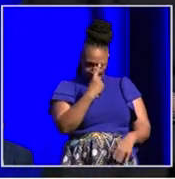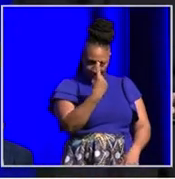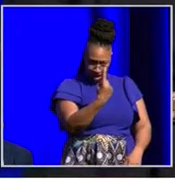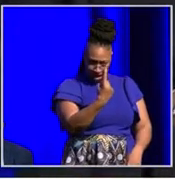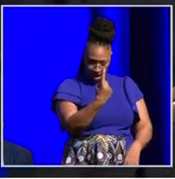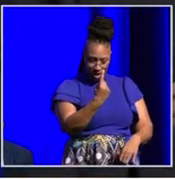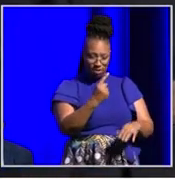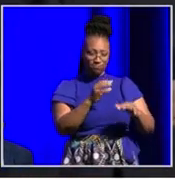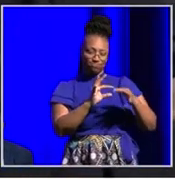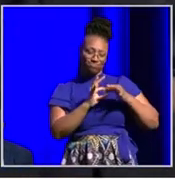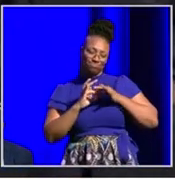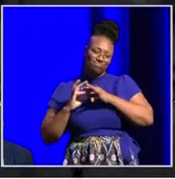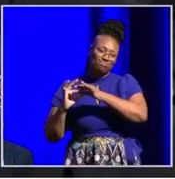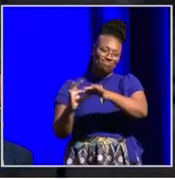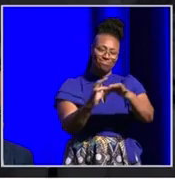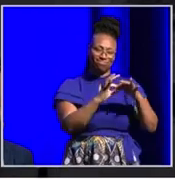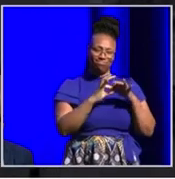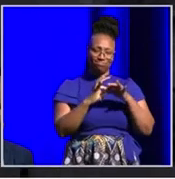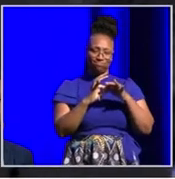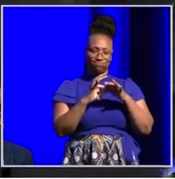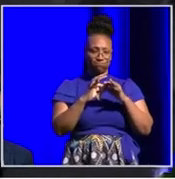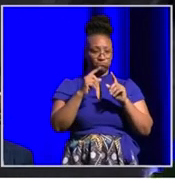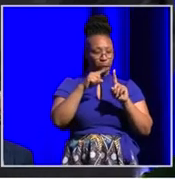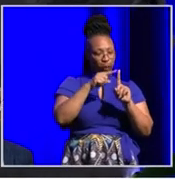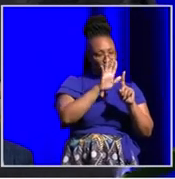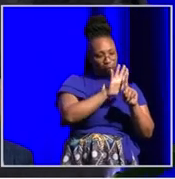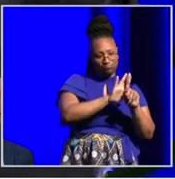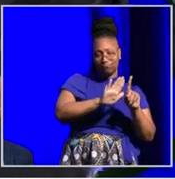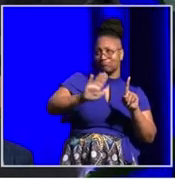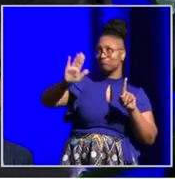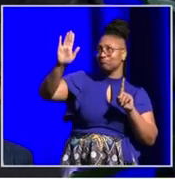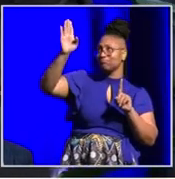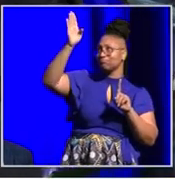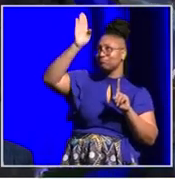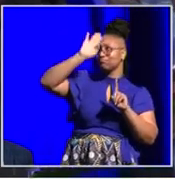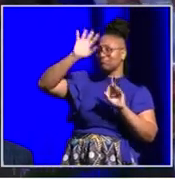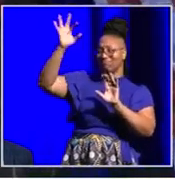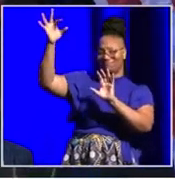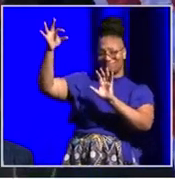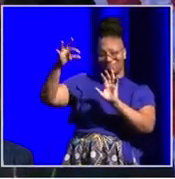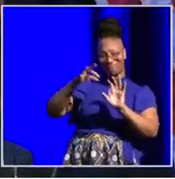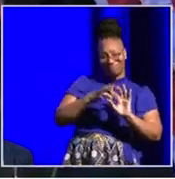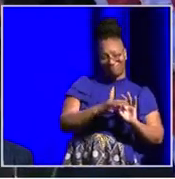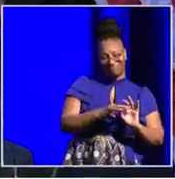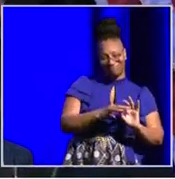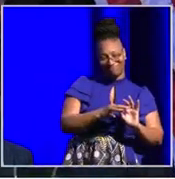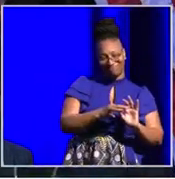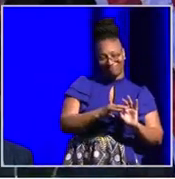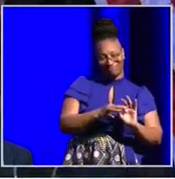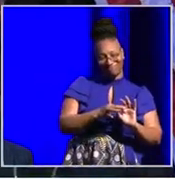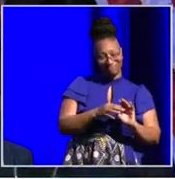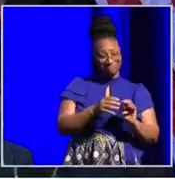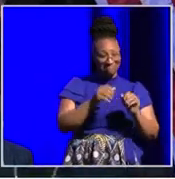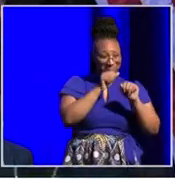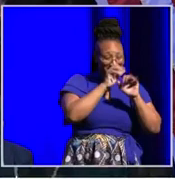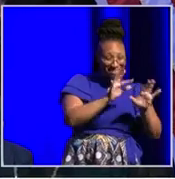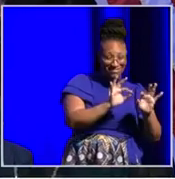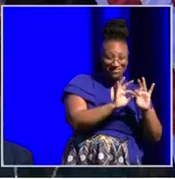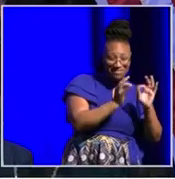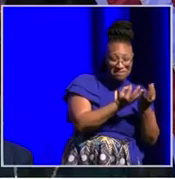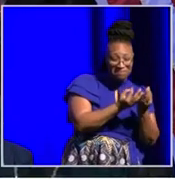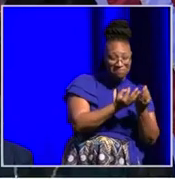the common good by God's Spirit. We ask that you bless the families and the homes of those who have been